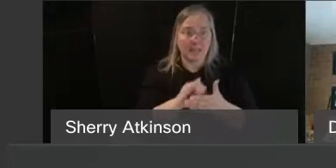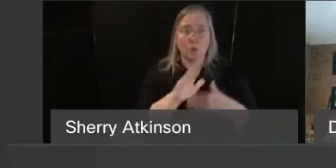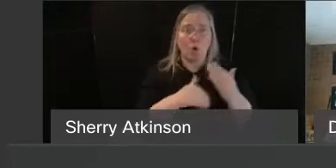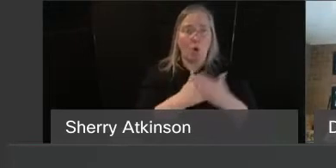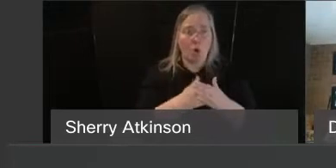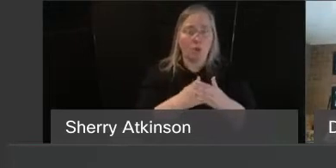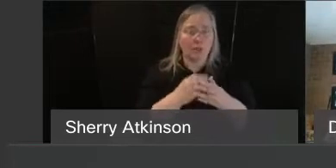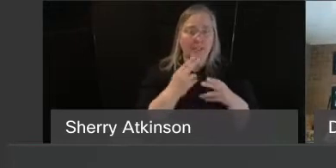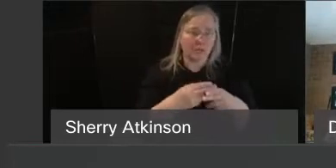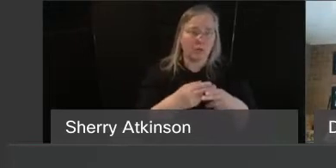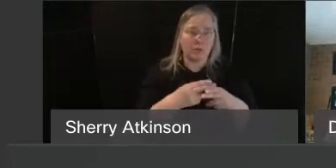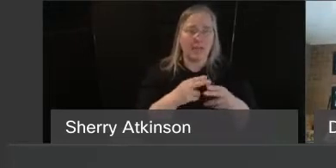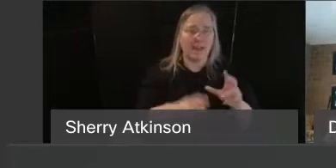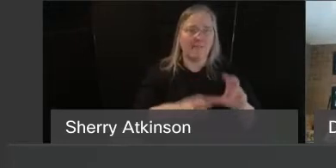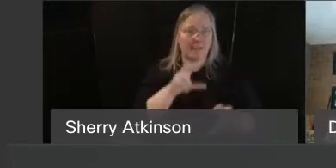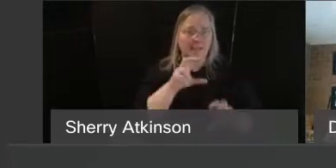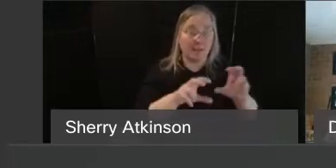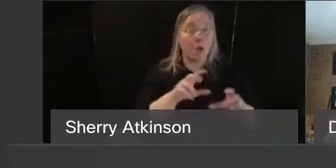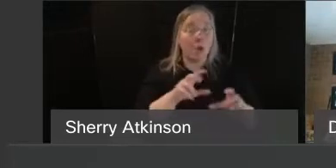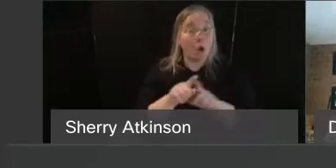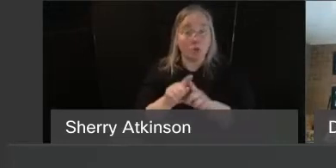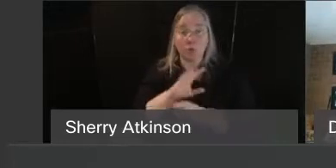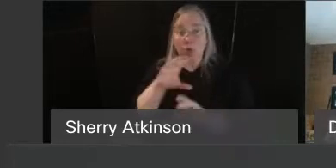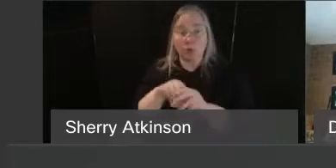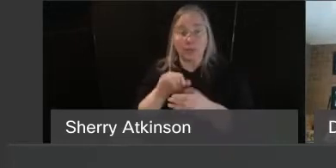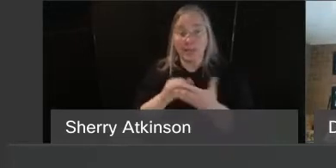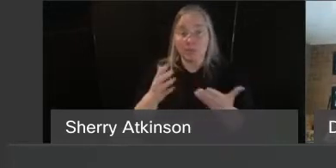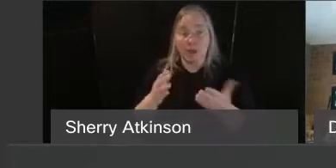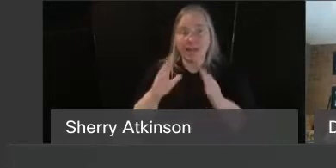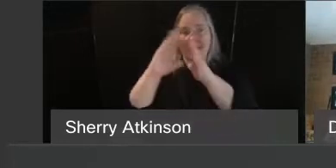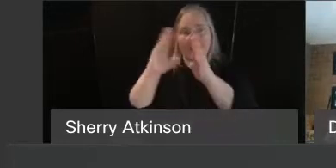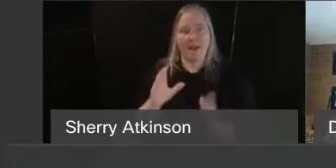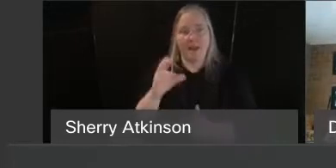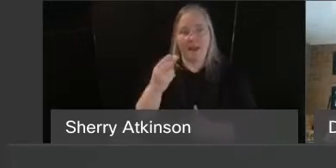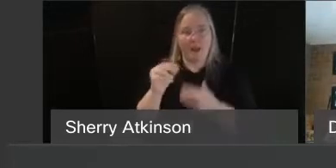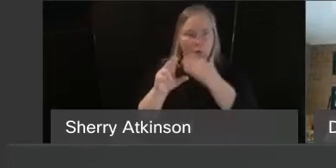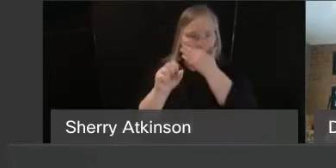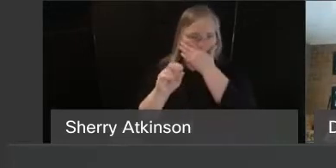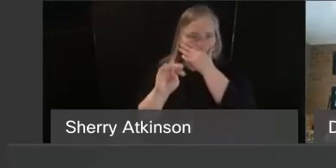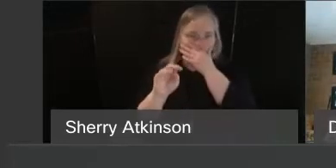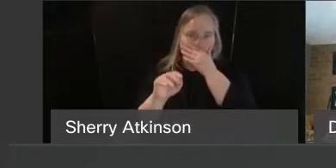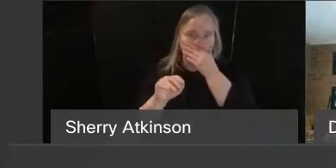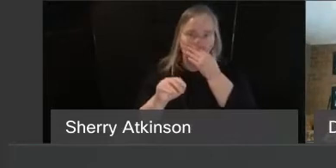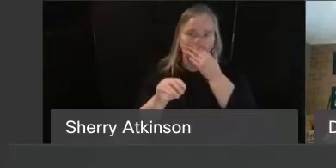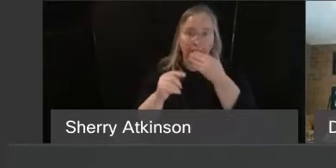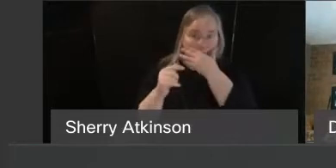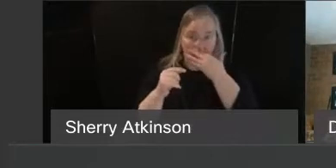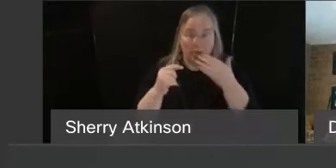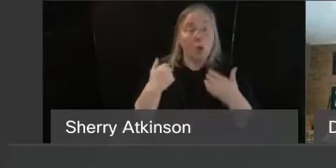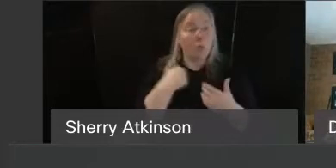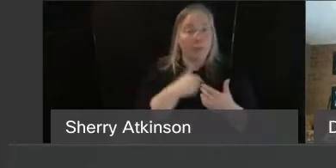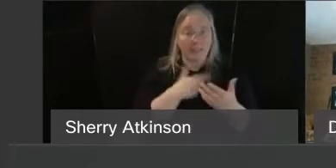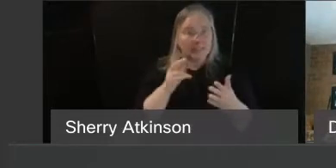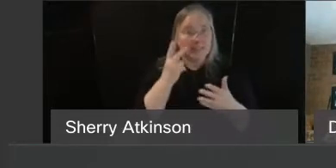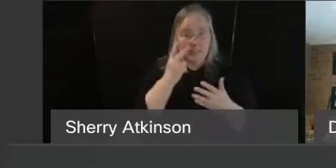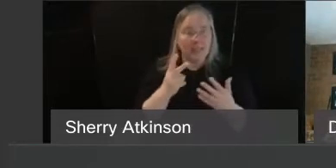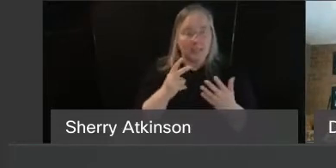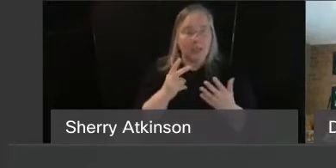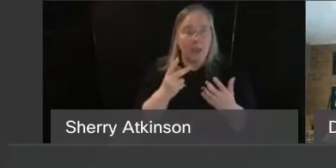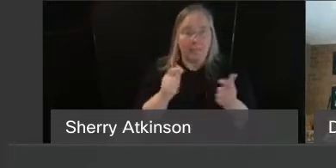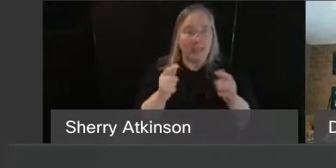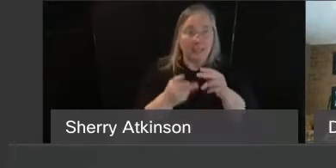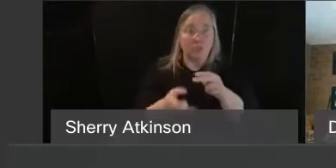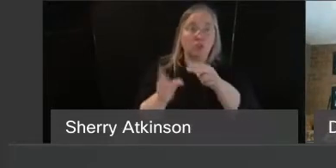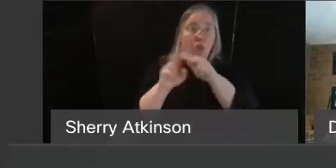Also included that is housing. But generally, we did see a big jump in that again in the third quarter as